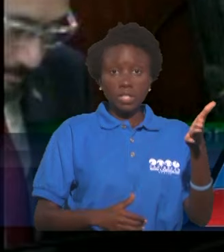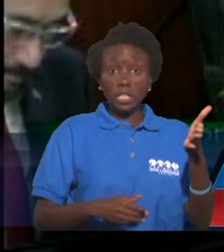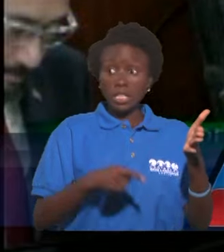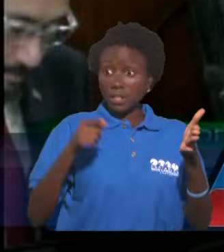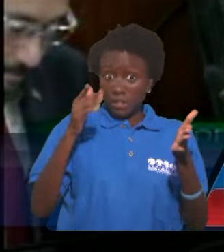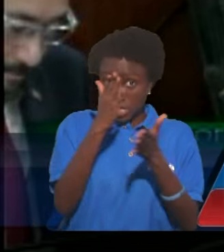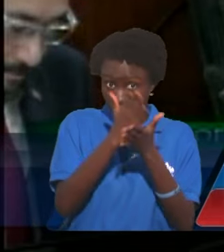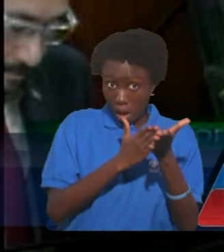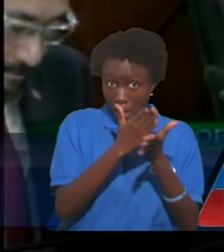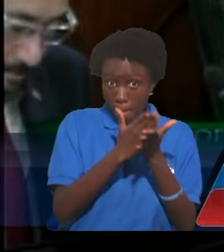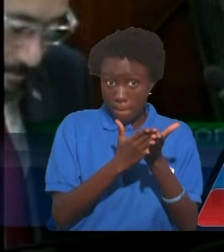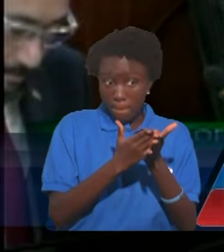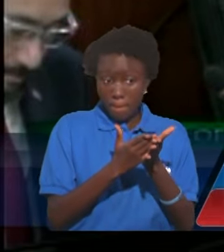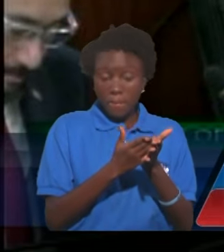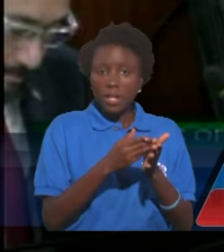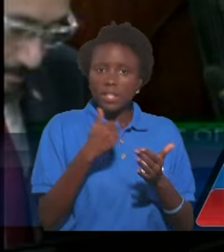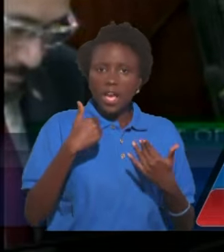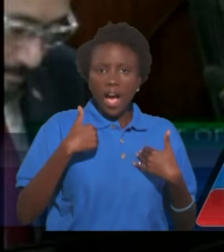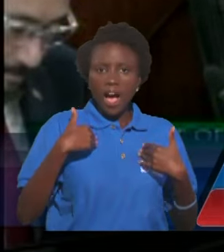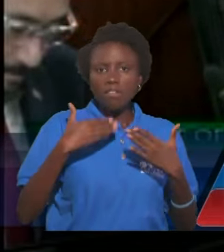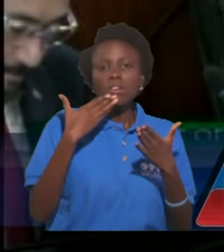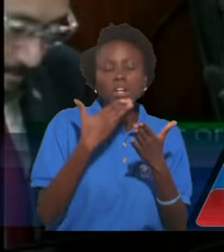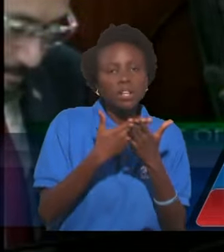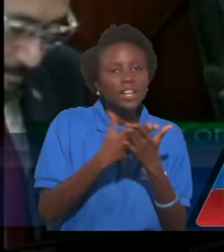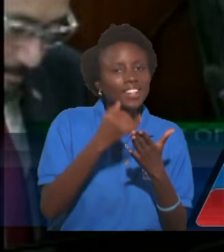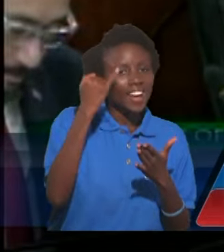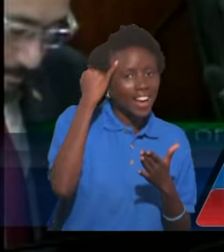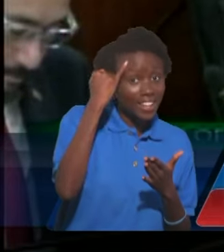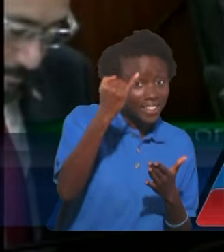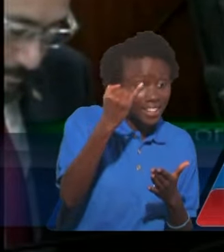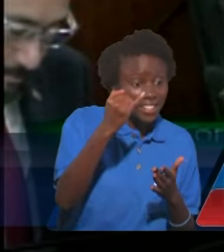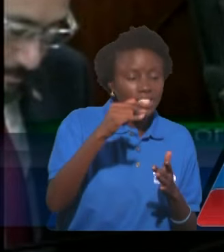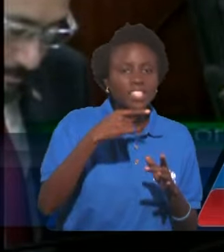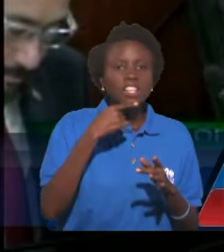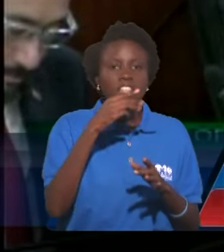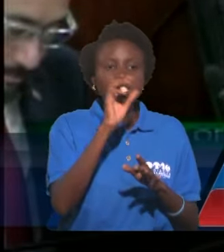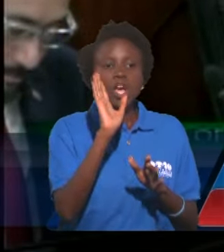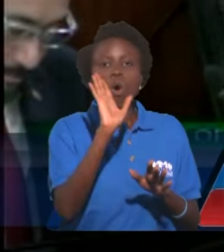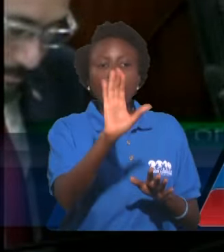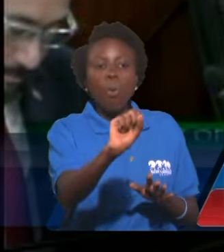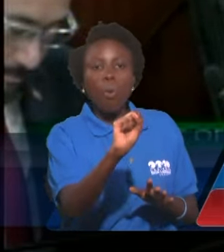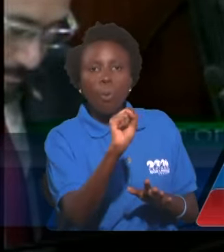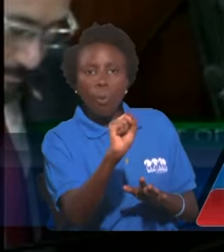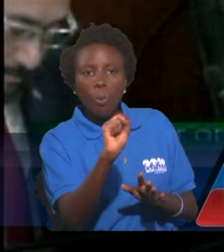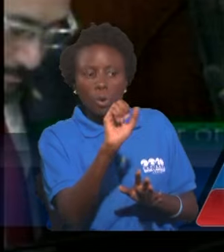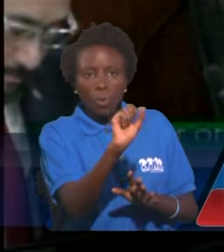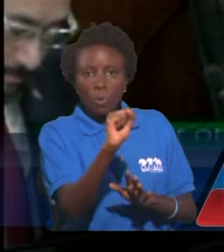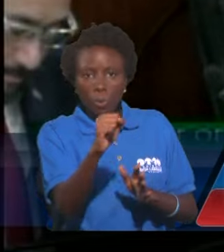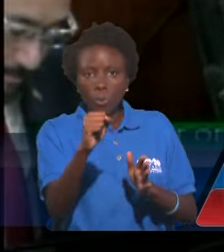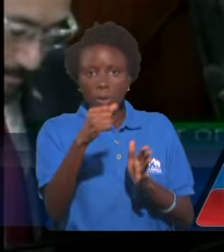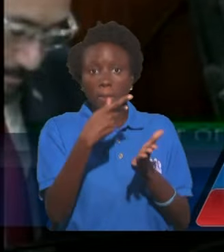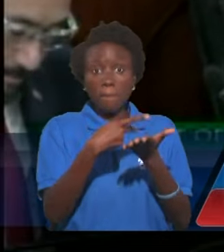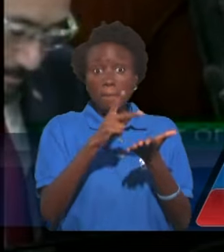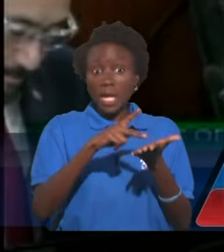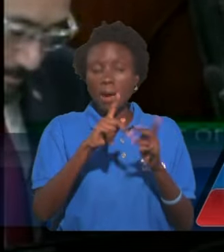this with apparent good intentions, but without authorization and without my knowledge or